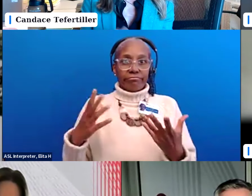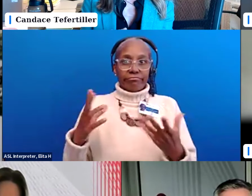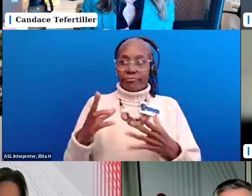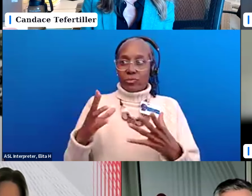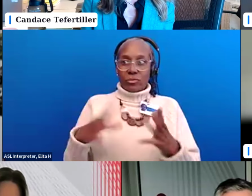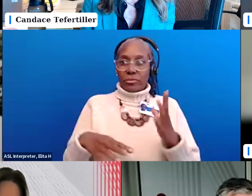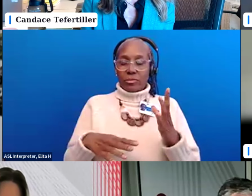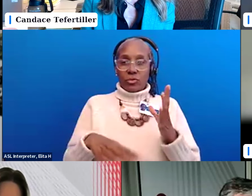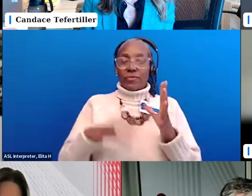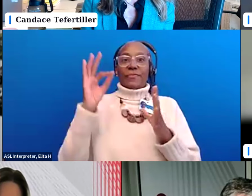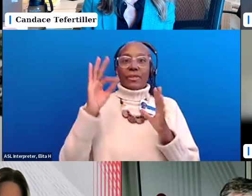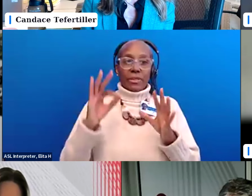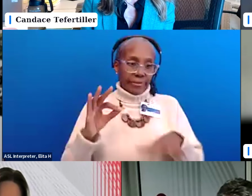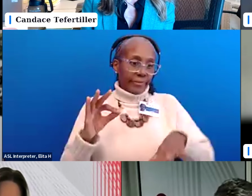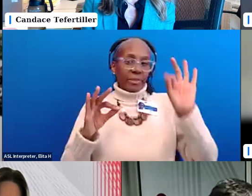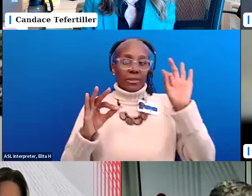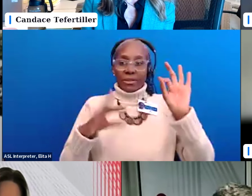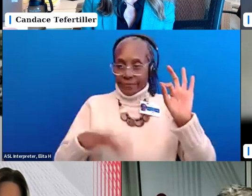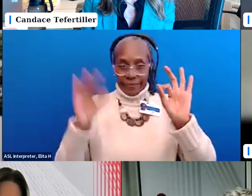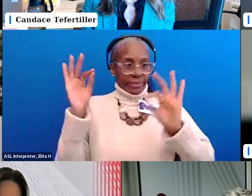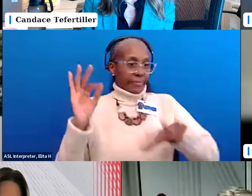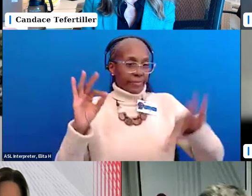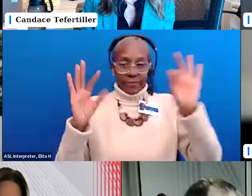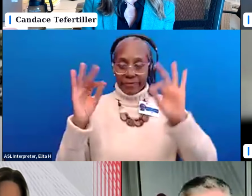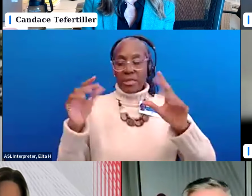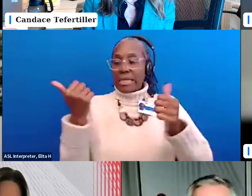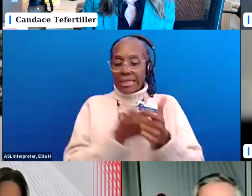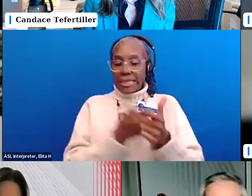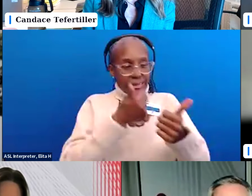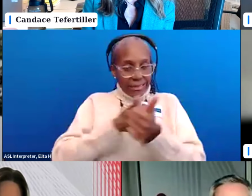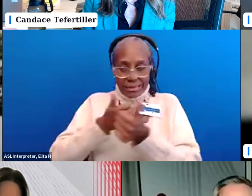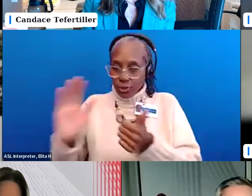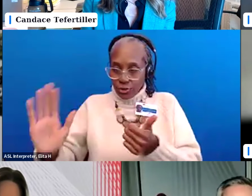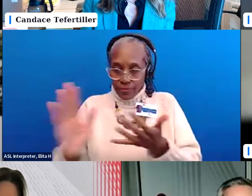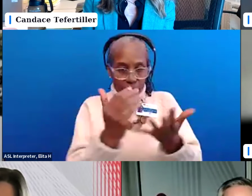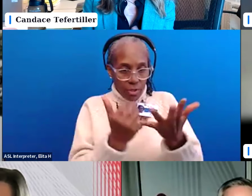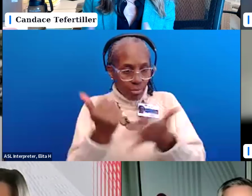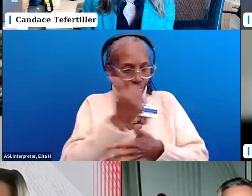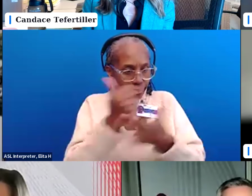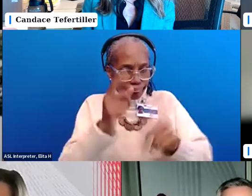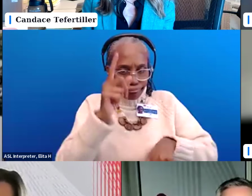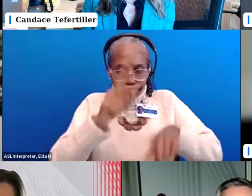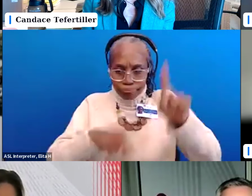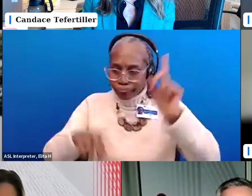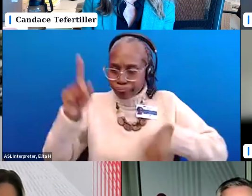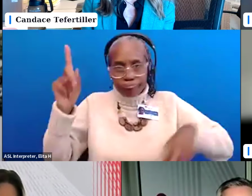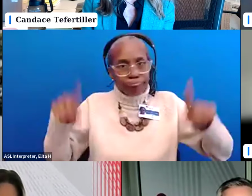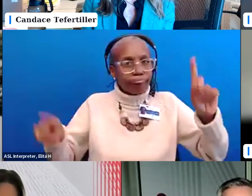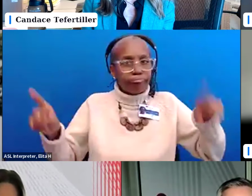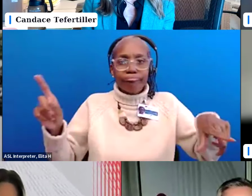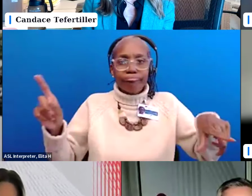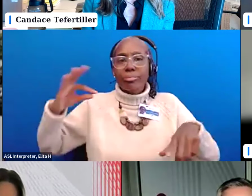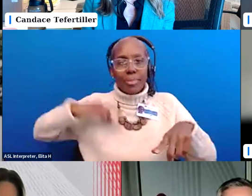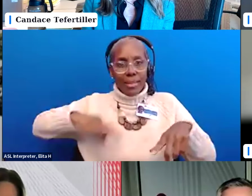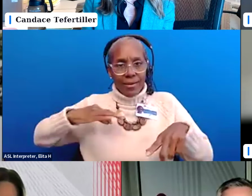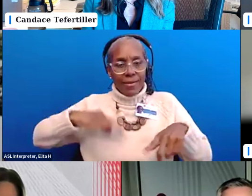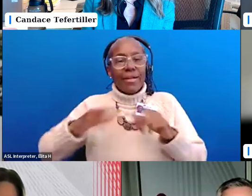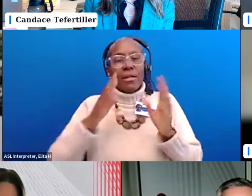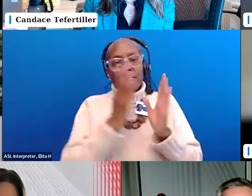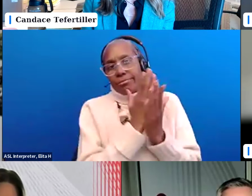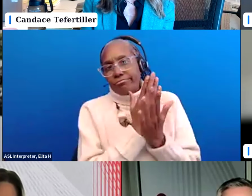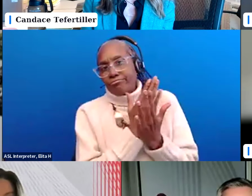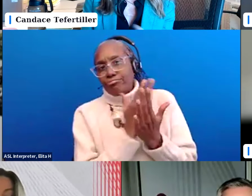think, all of these priorities are different for each individual, but we saw a variety of benefits